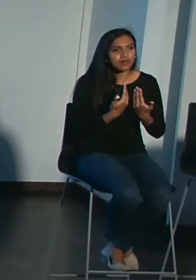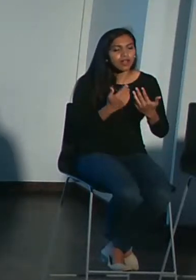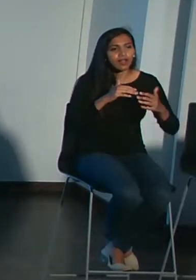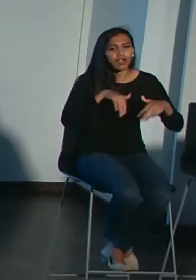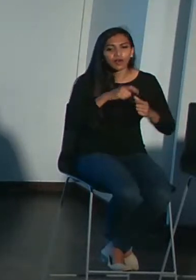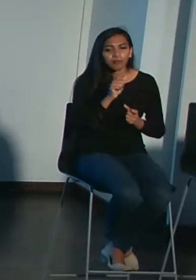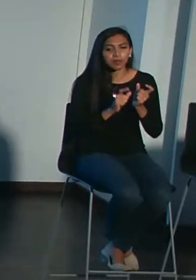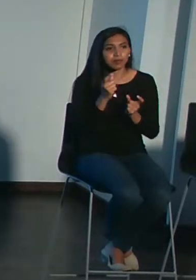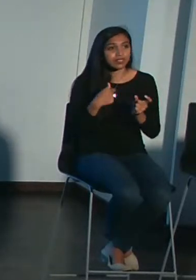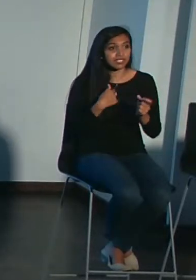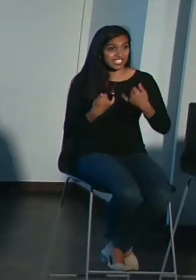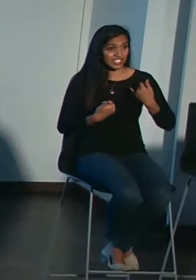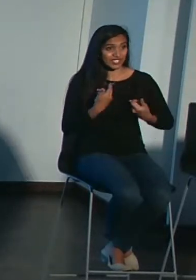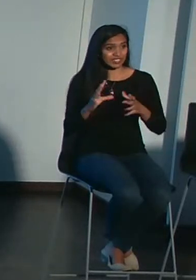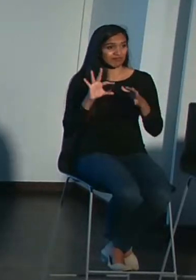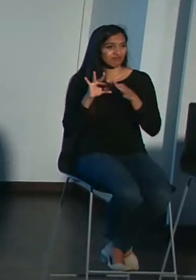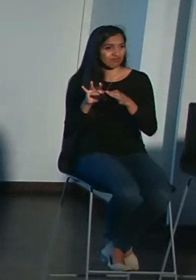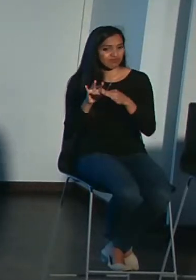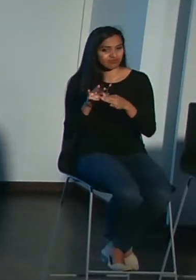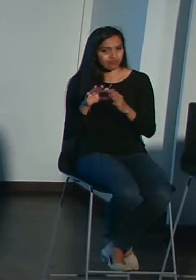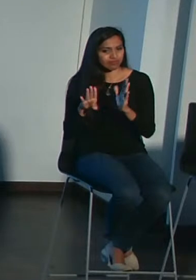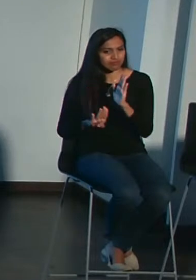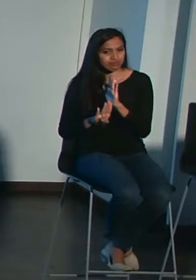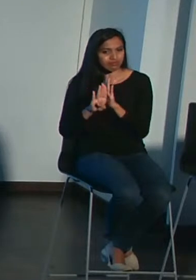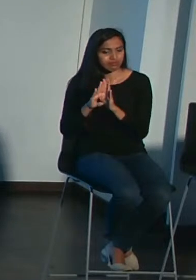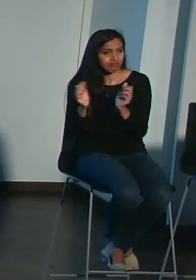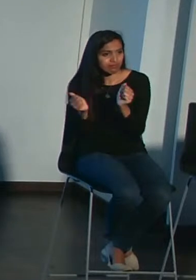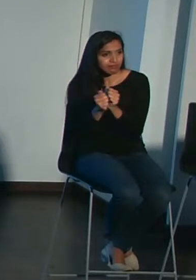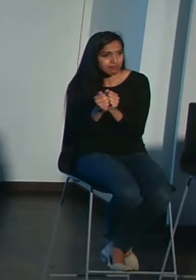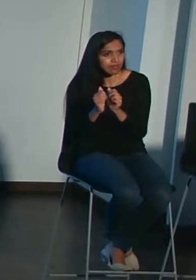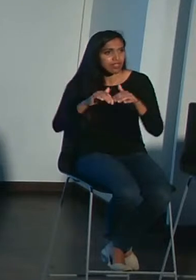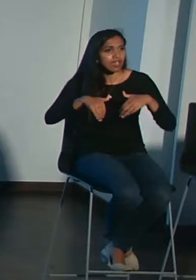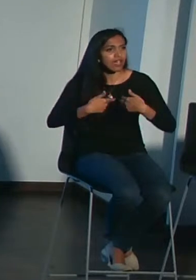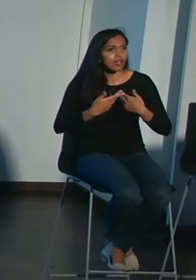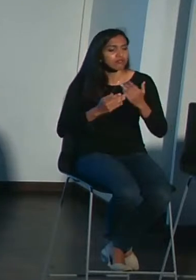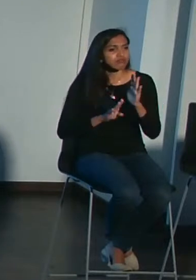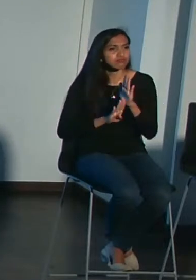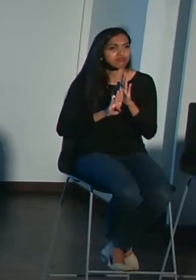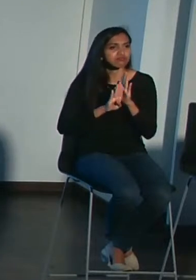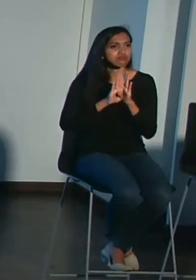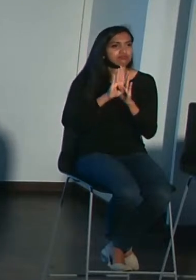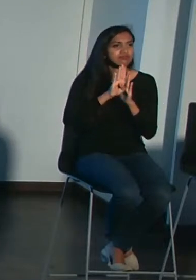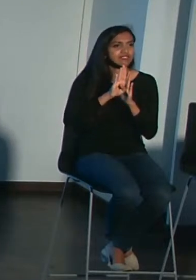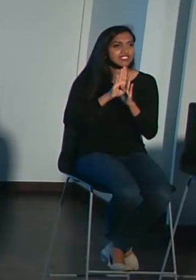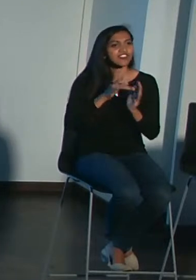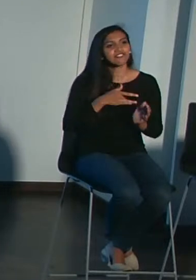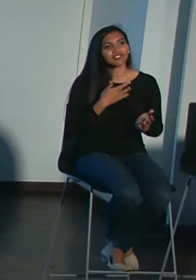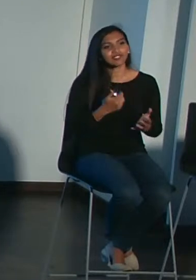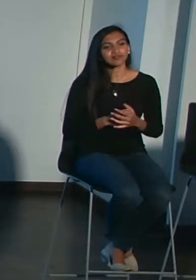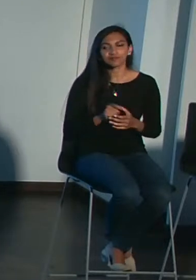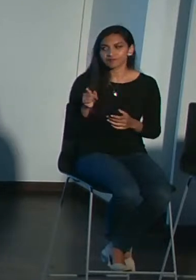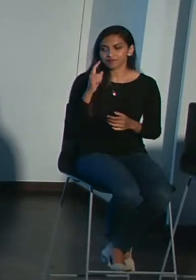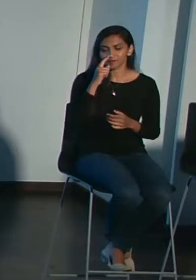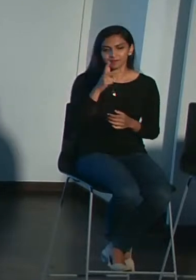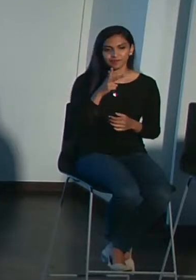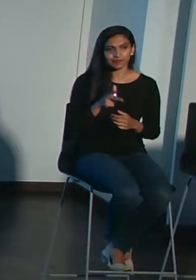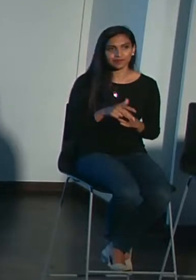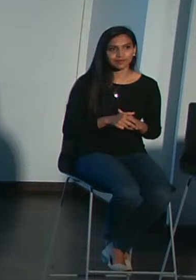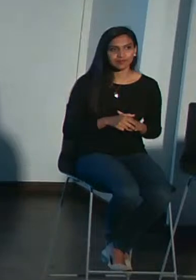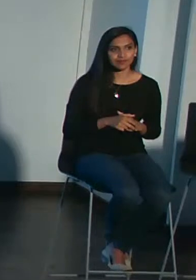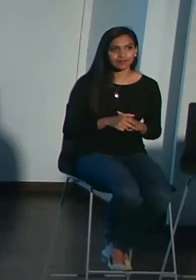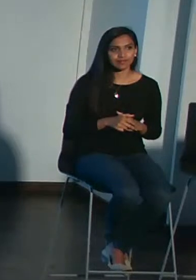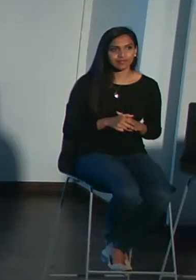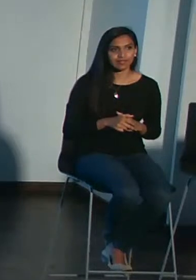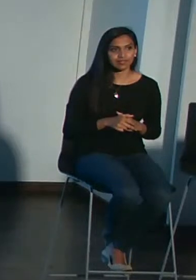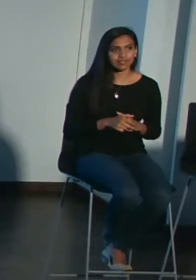close who are interested in working over a long time? You're saying that like specifically from working from